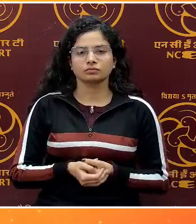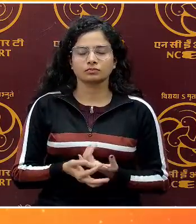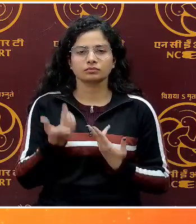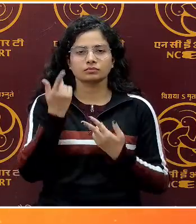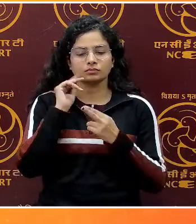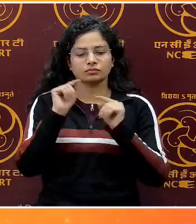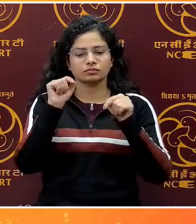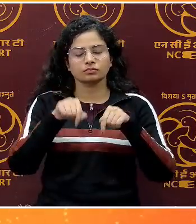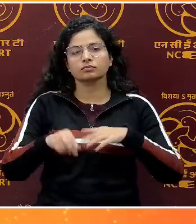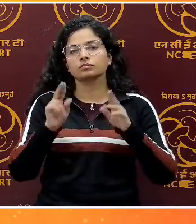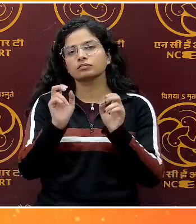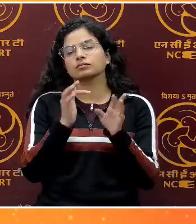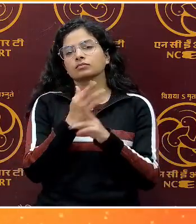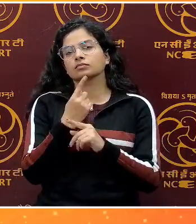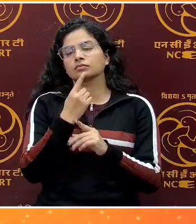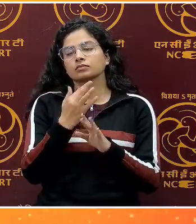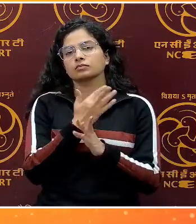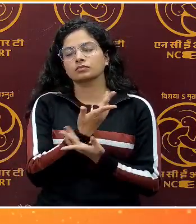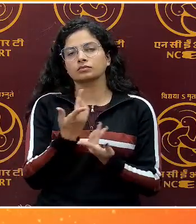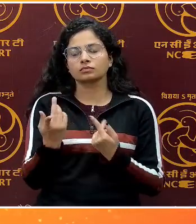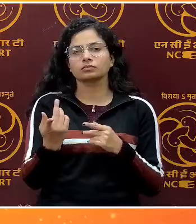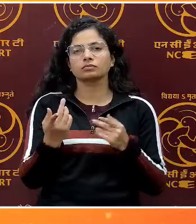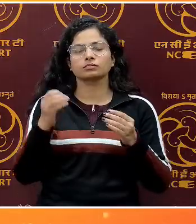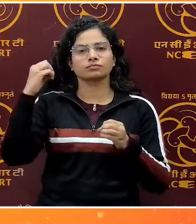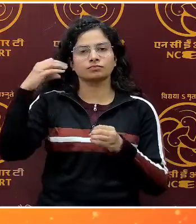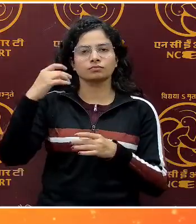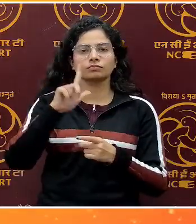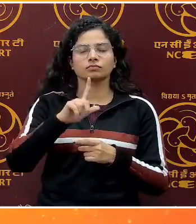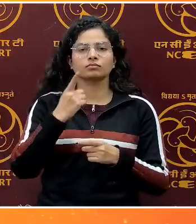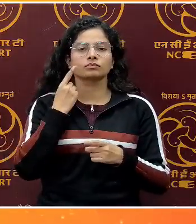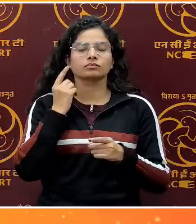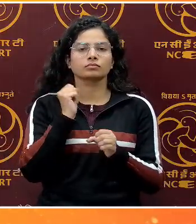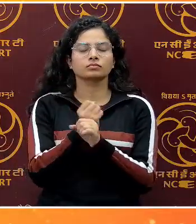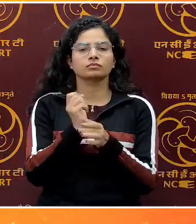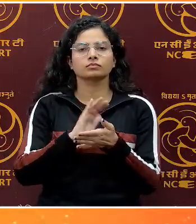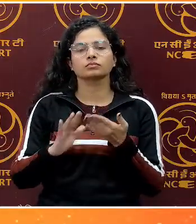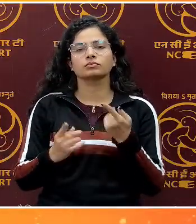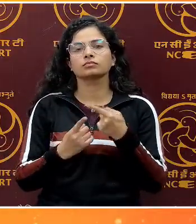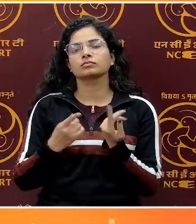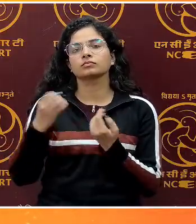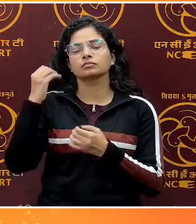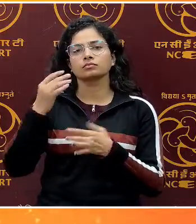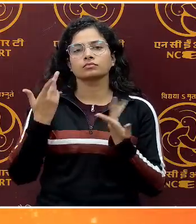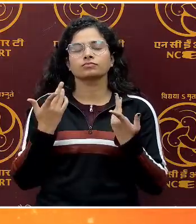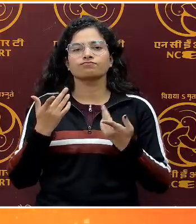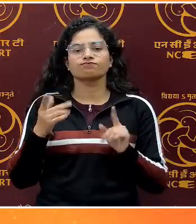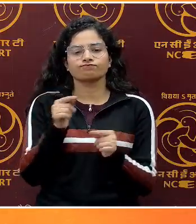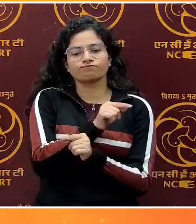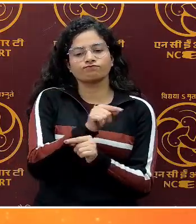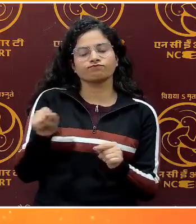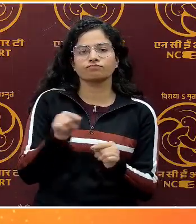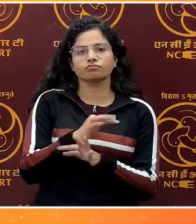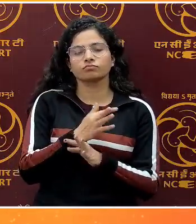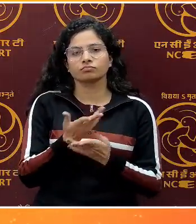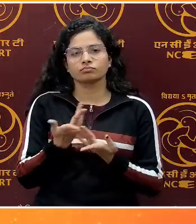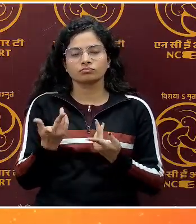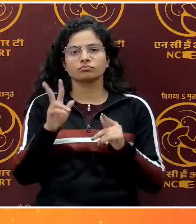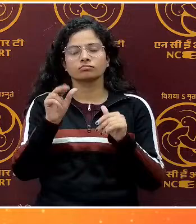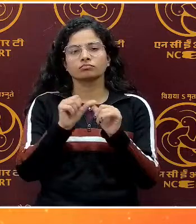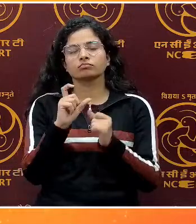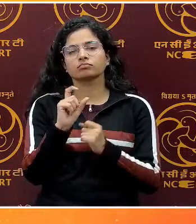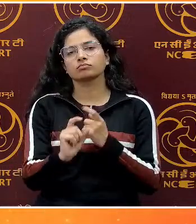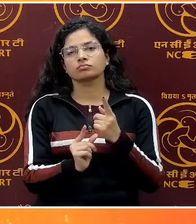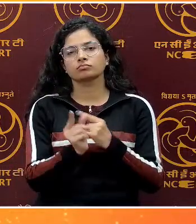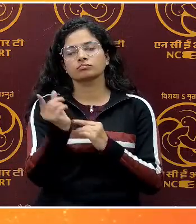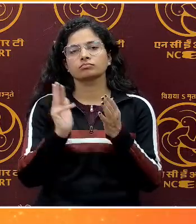topic itself says light, mirror and lenses, so let's start with light only. I want to understand how light travels. I'm sure it travels through vacuum as well.